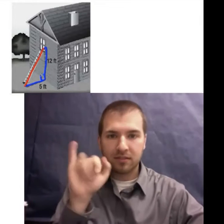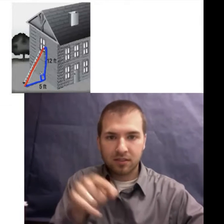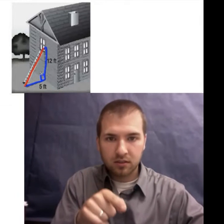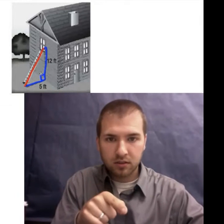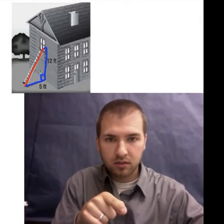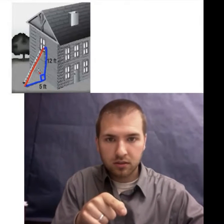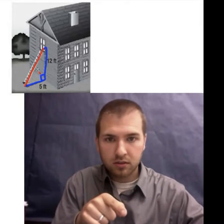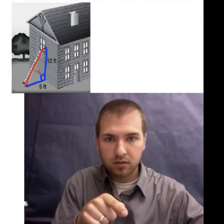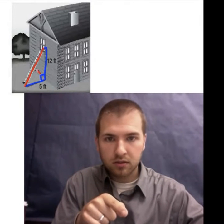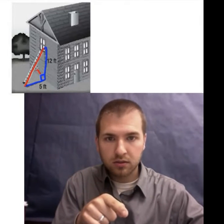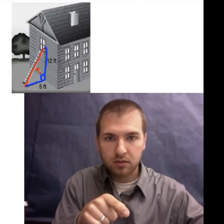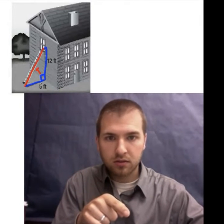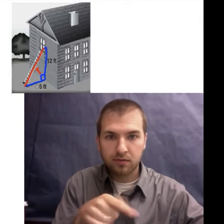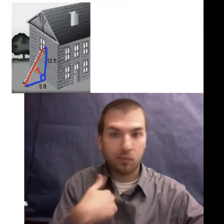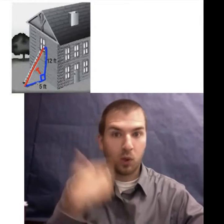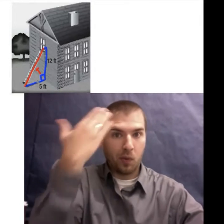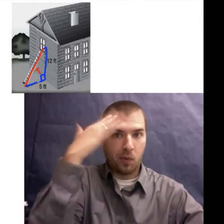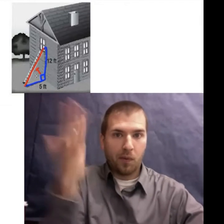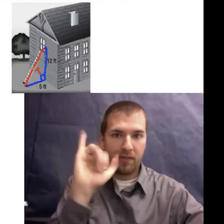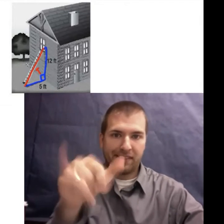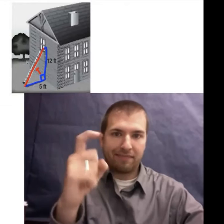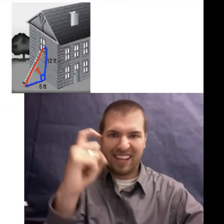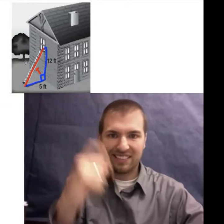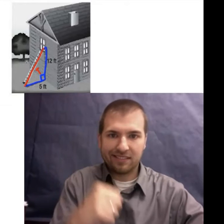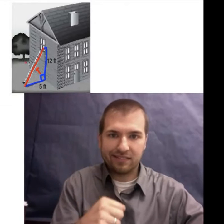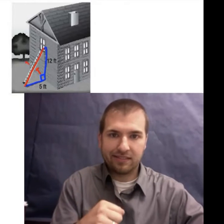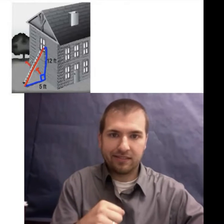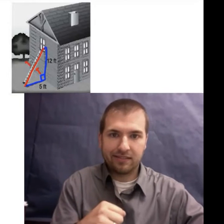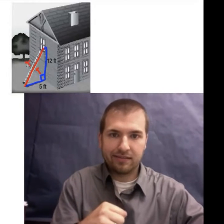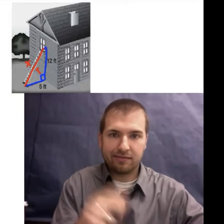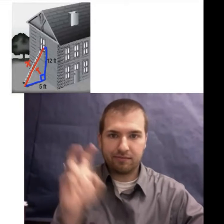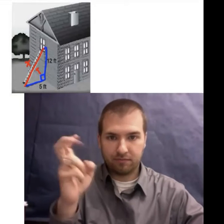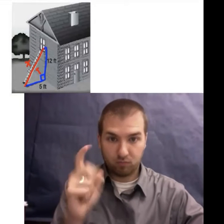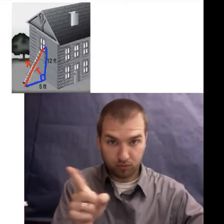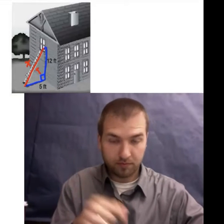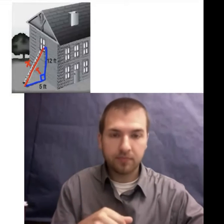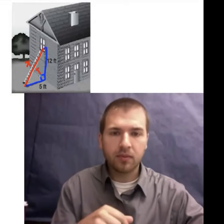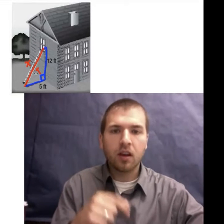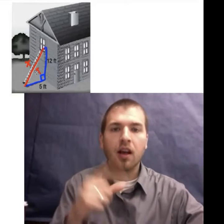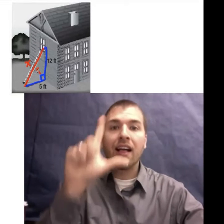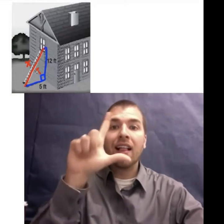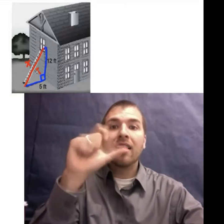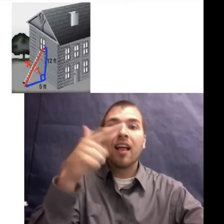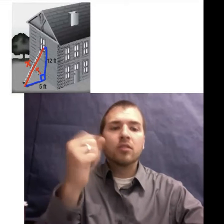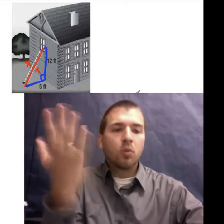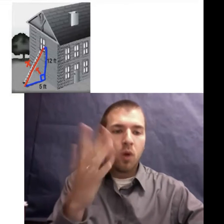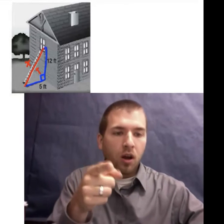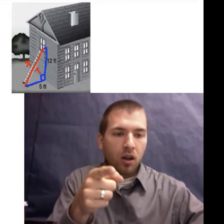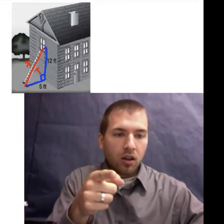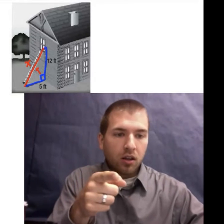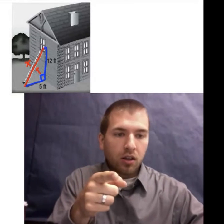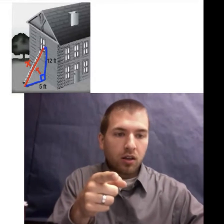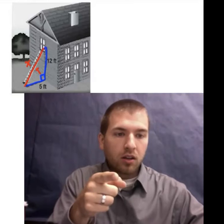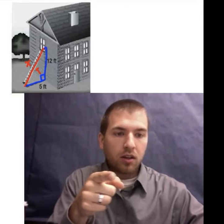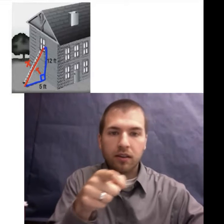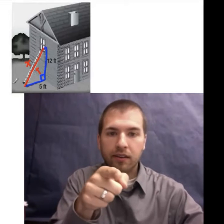hypotenuse. So we're going to put that as x.